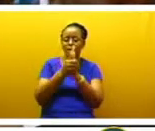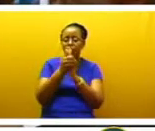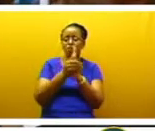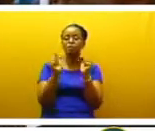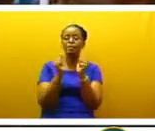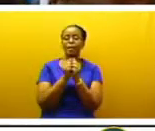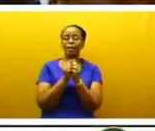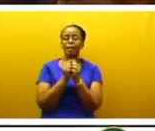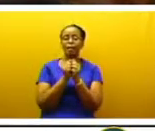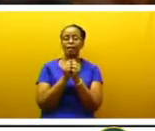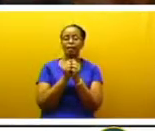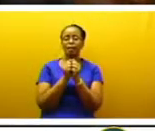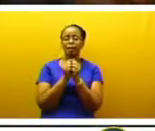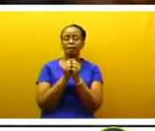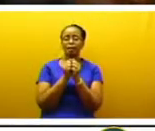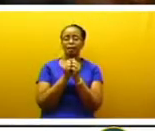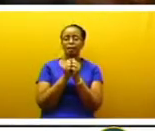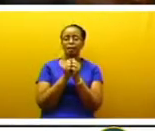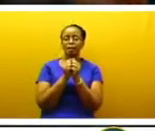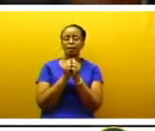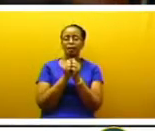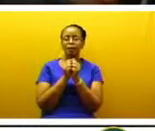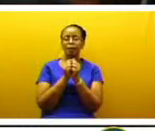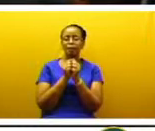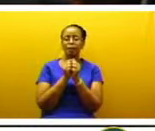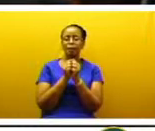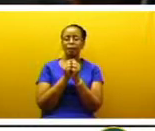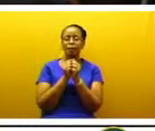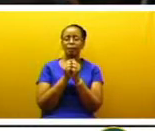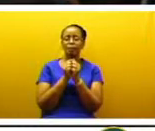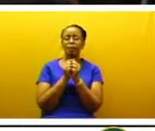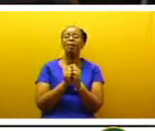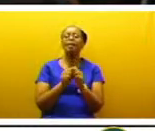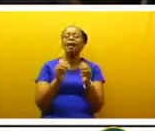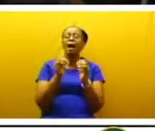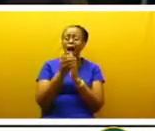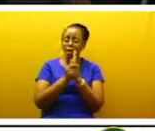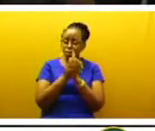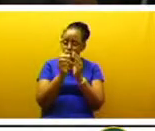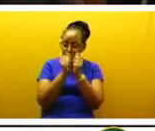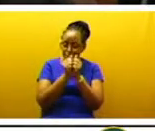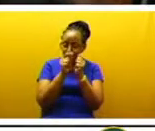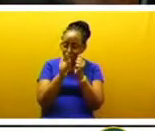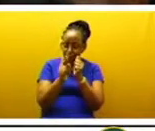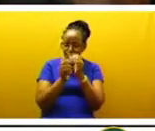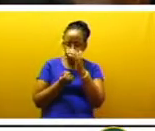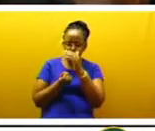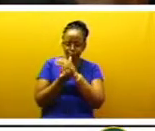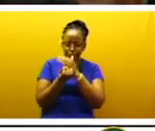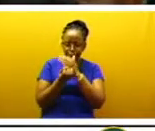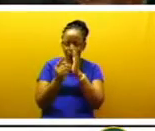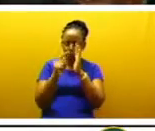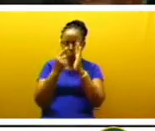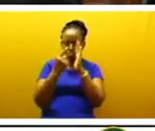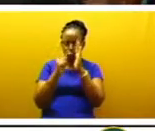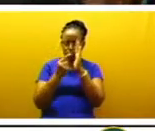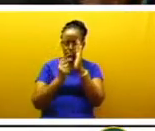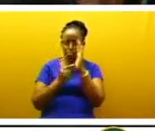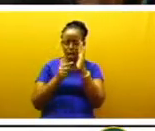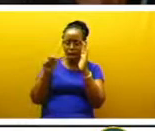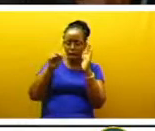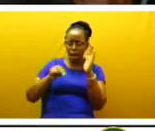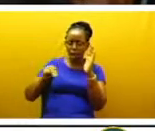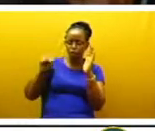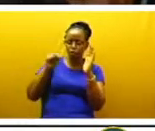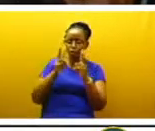Article 10 is values. They are national values. And the